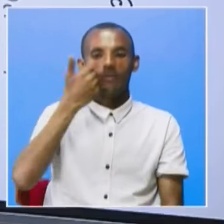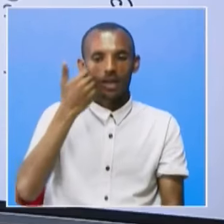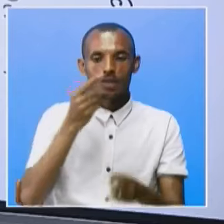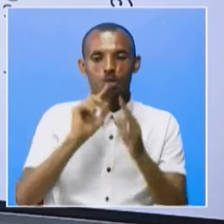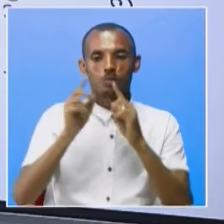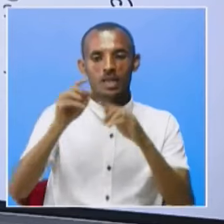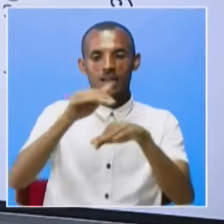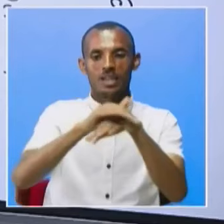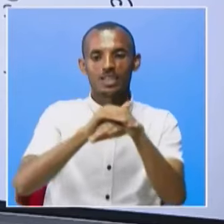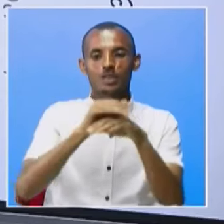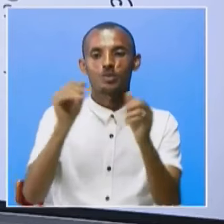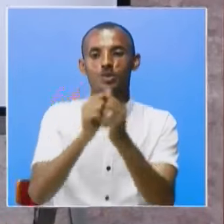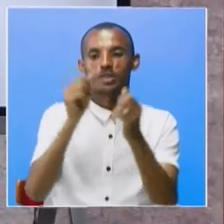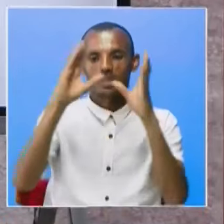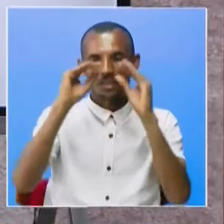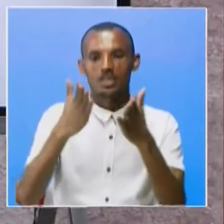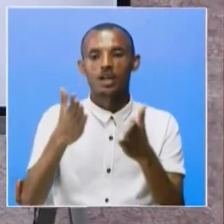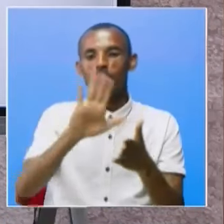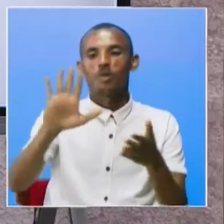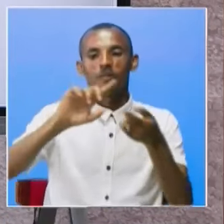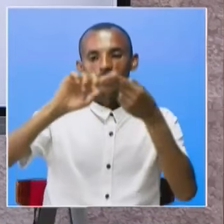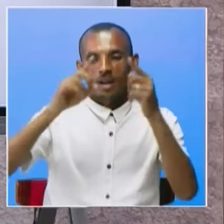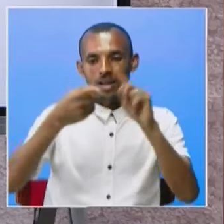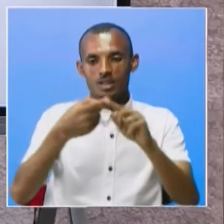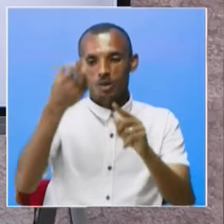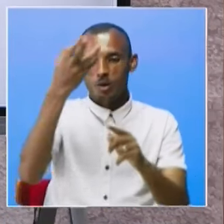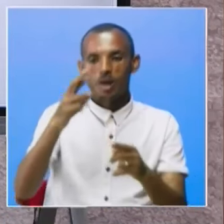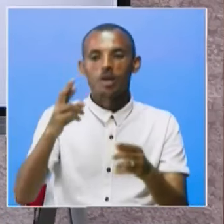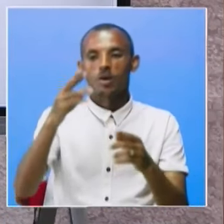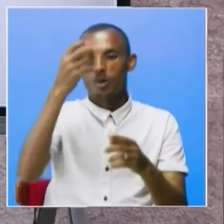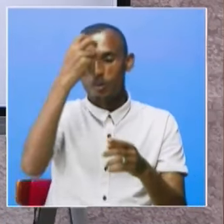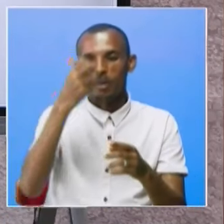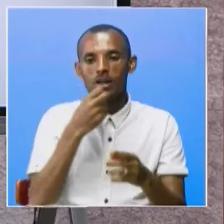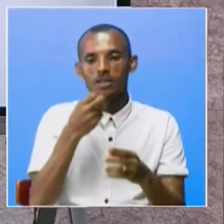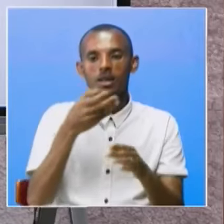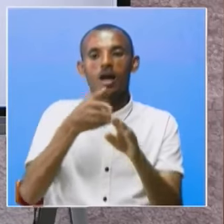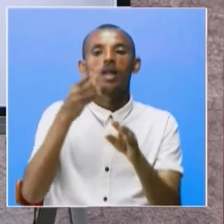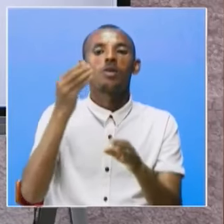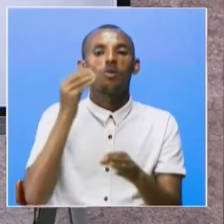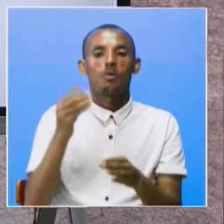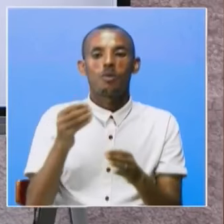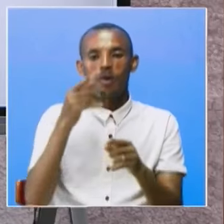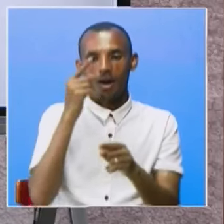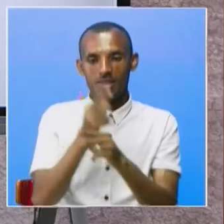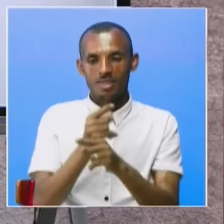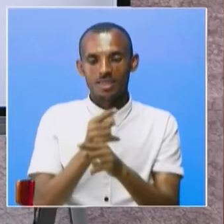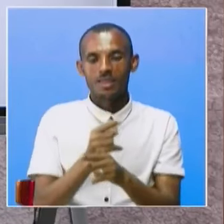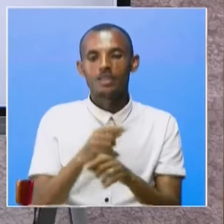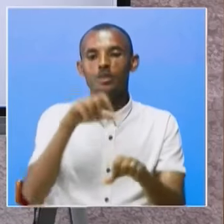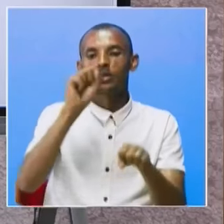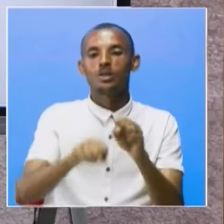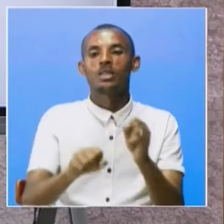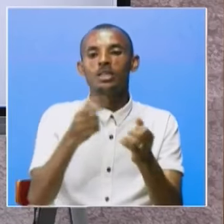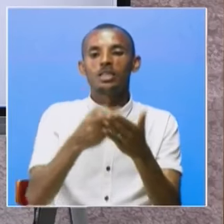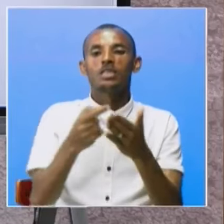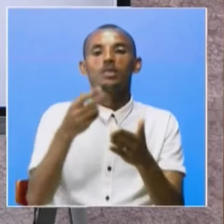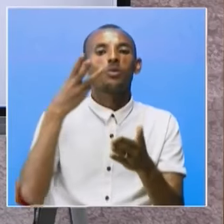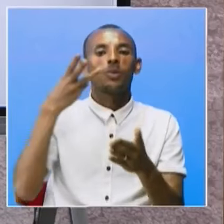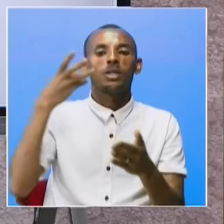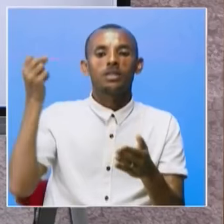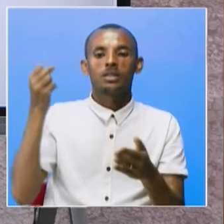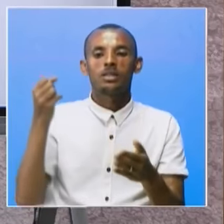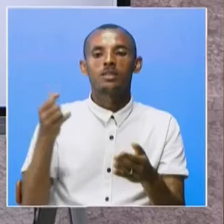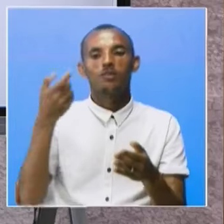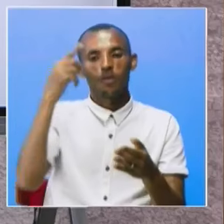English with your teachers or your friends or your parents at home. All right? So this was all what I have